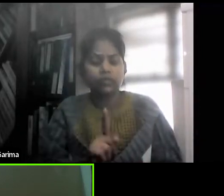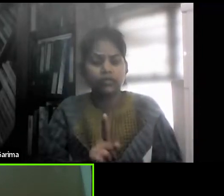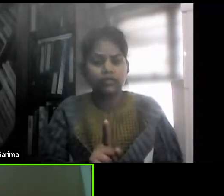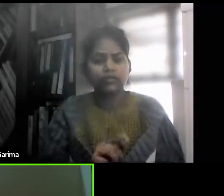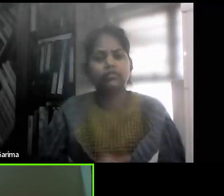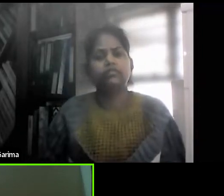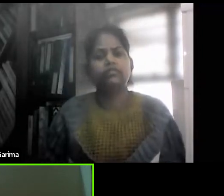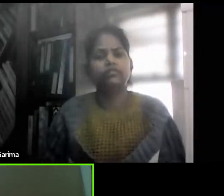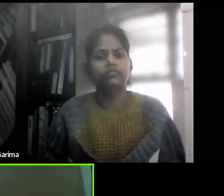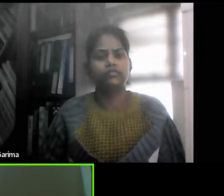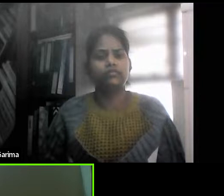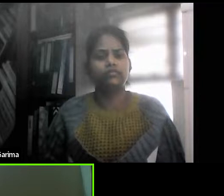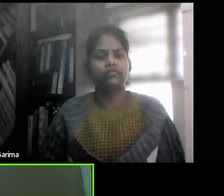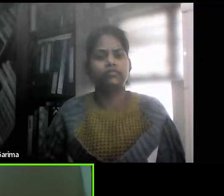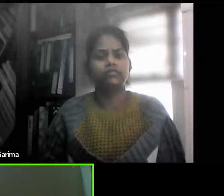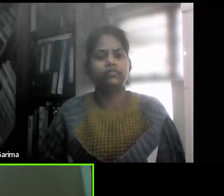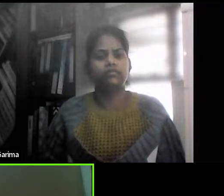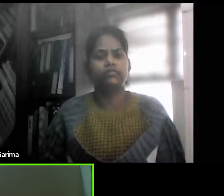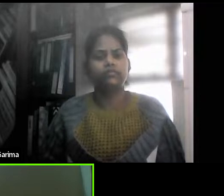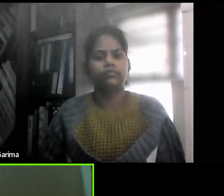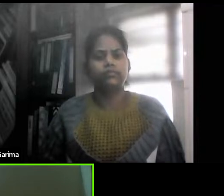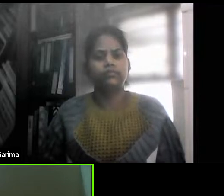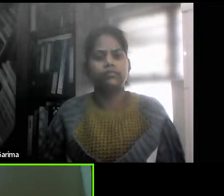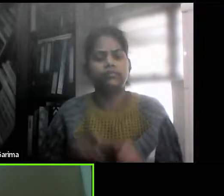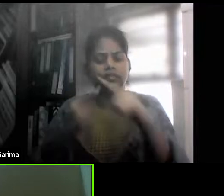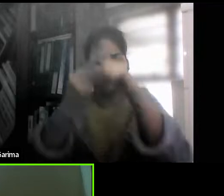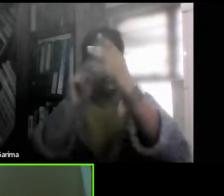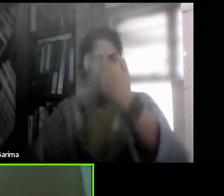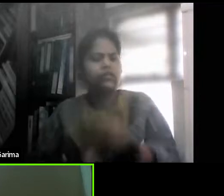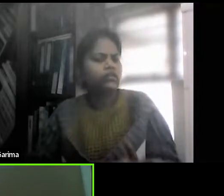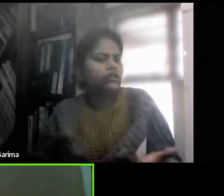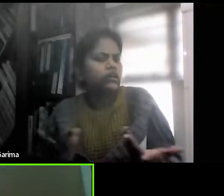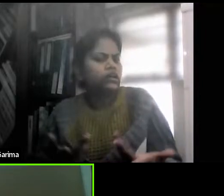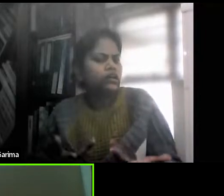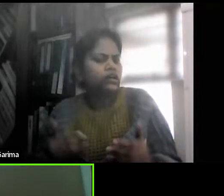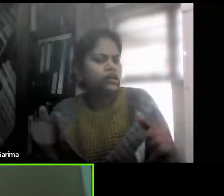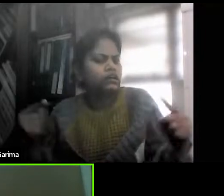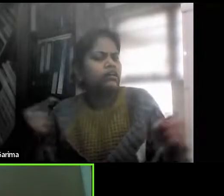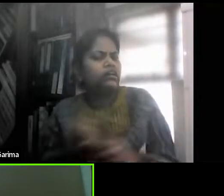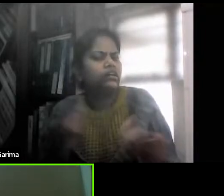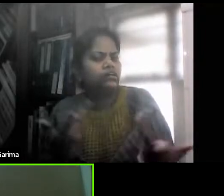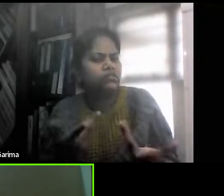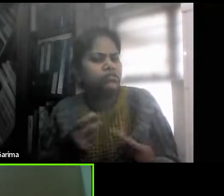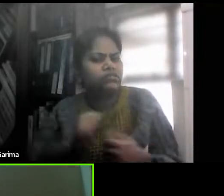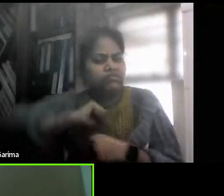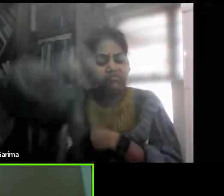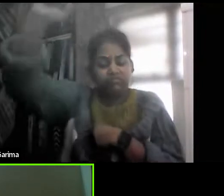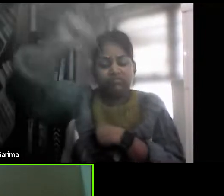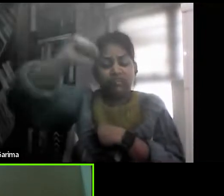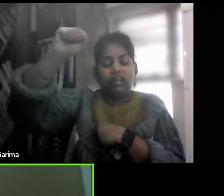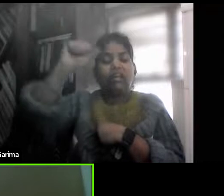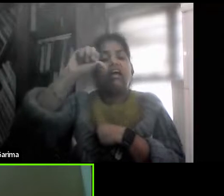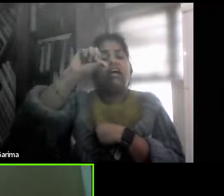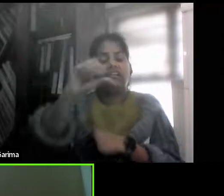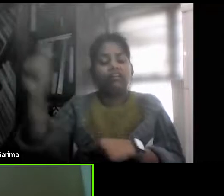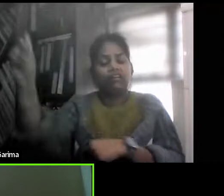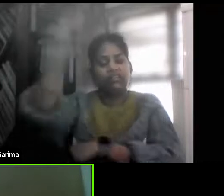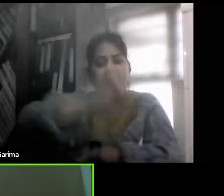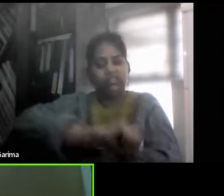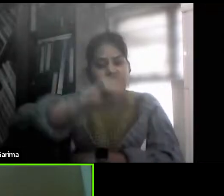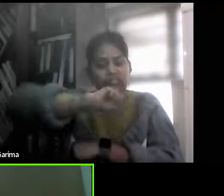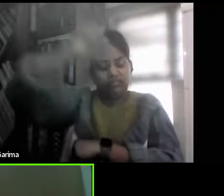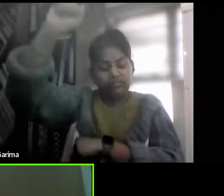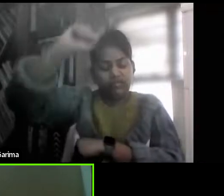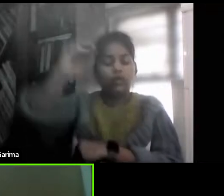2015 against the Tamil Nadu government. That actually protest went on for 9 days in the month of